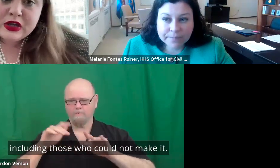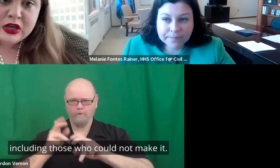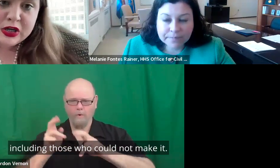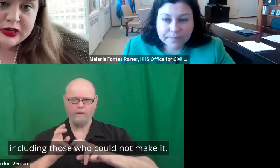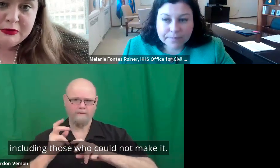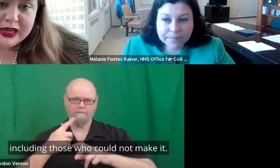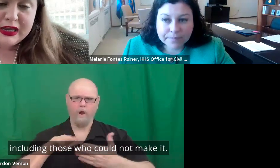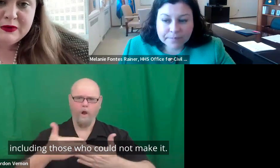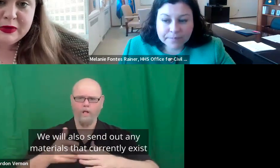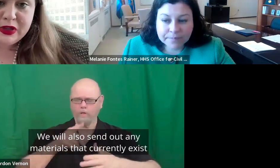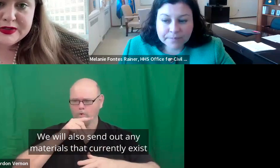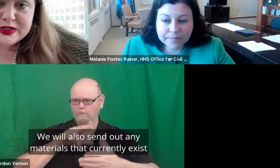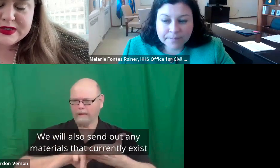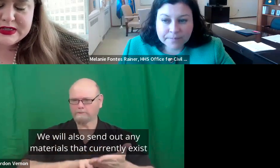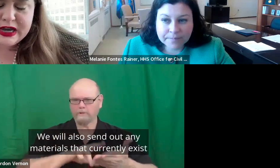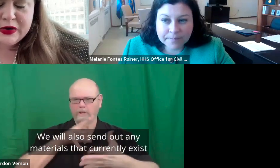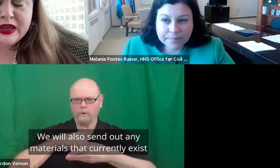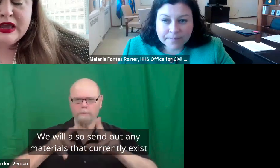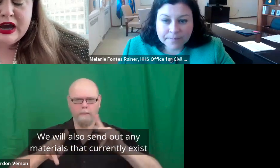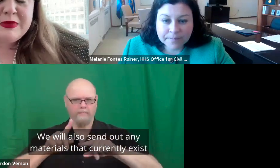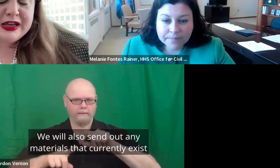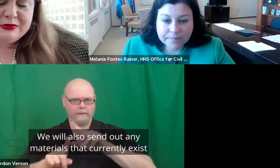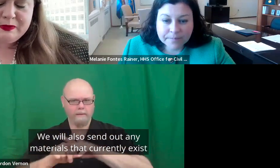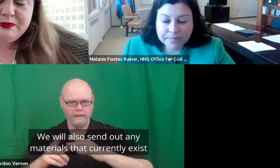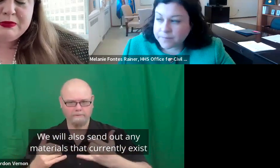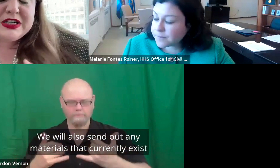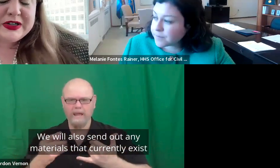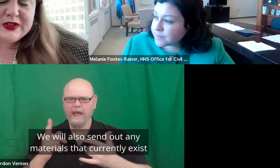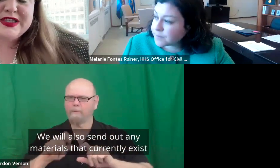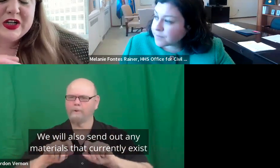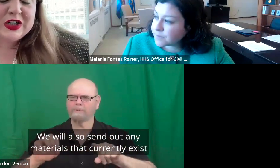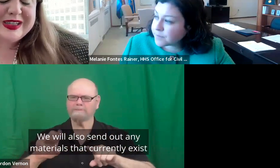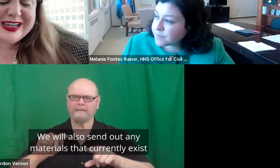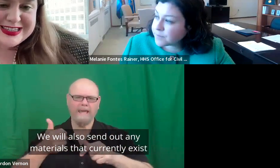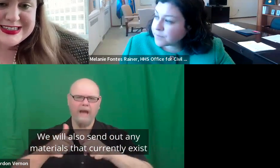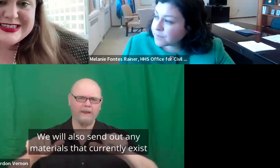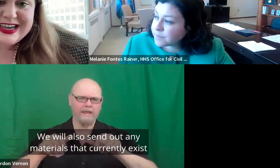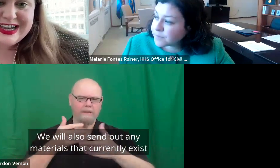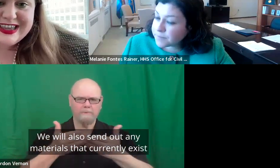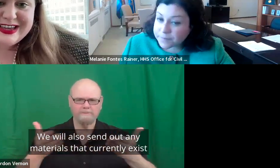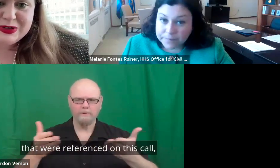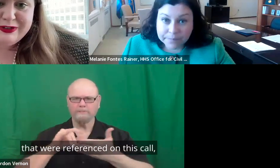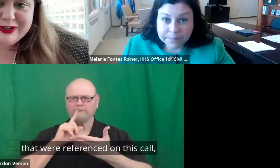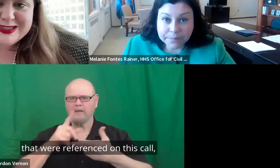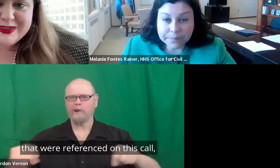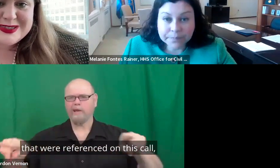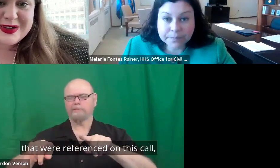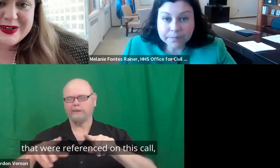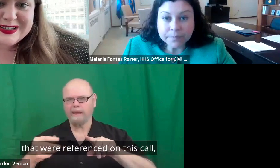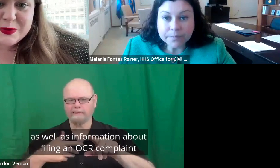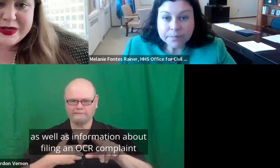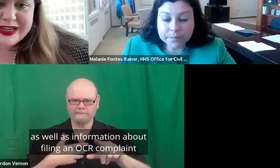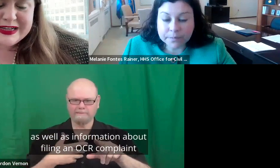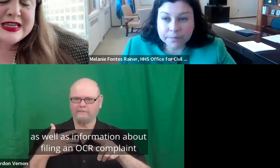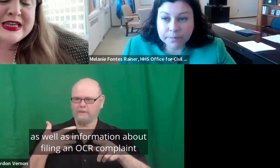who could not make it. We will also send out any materials that currently exist that were referenced on this